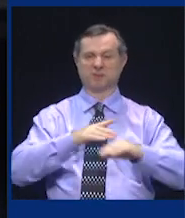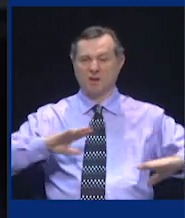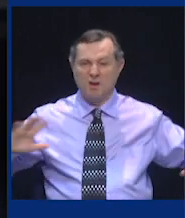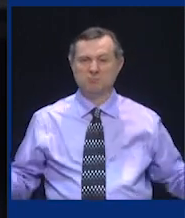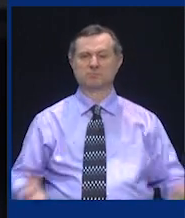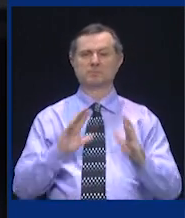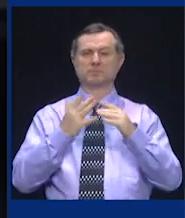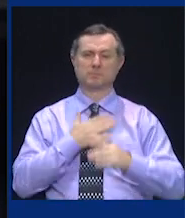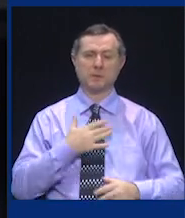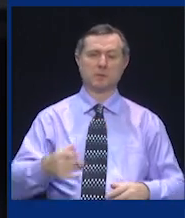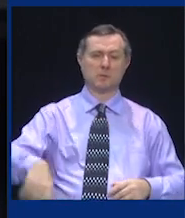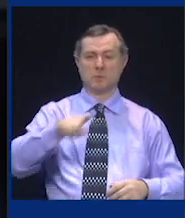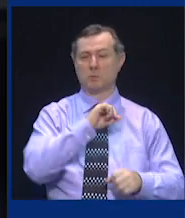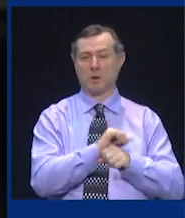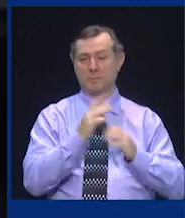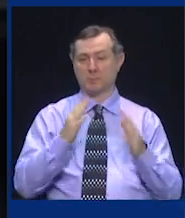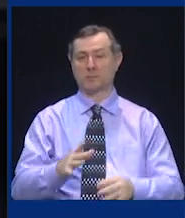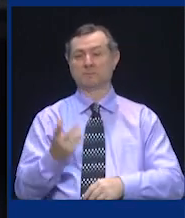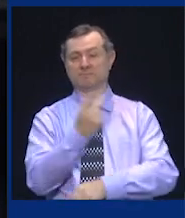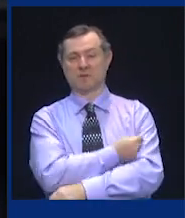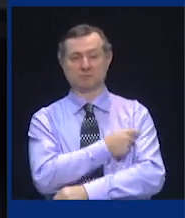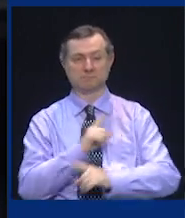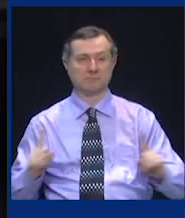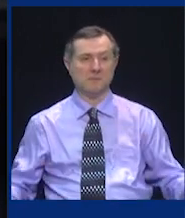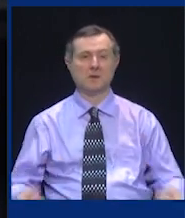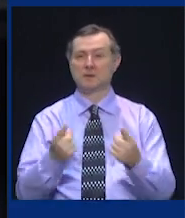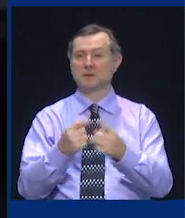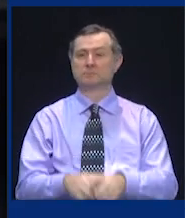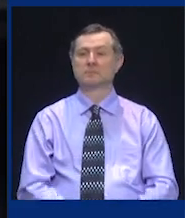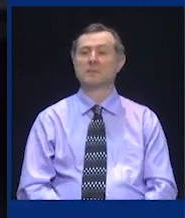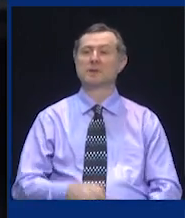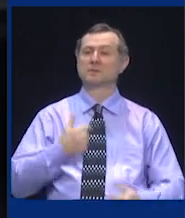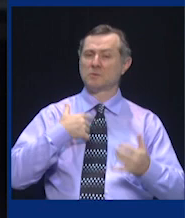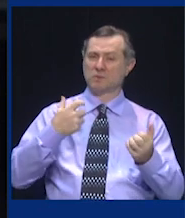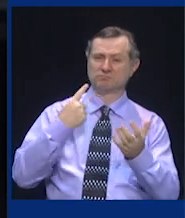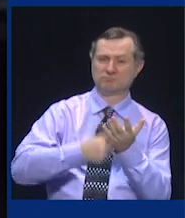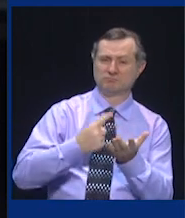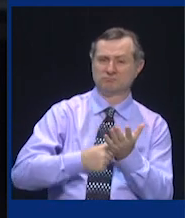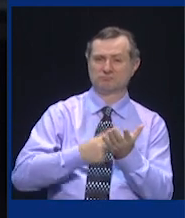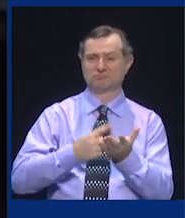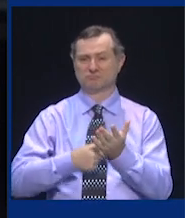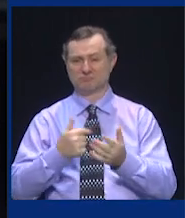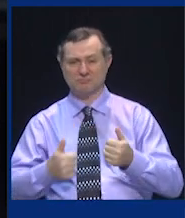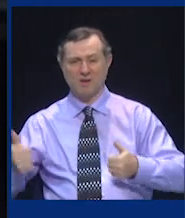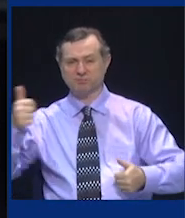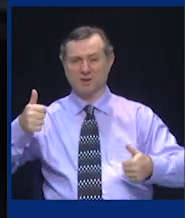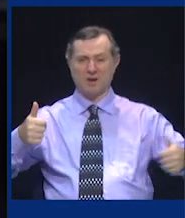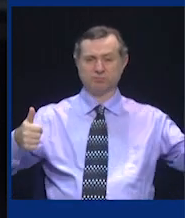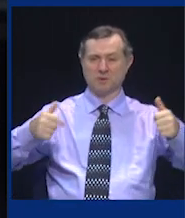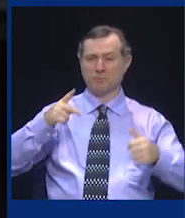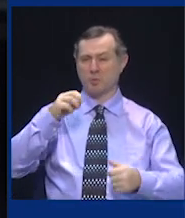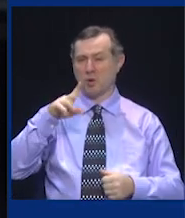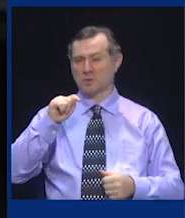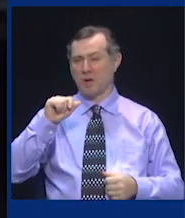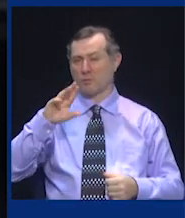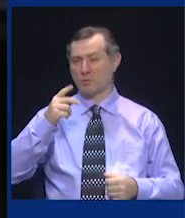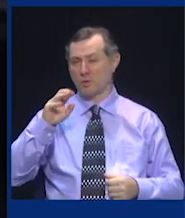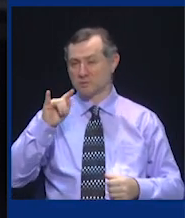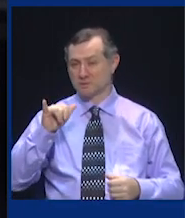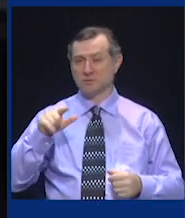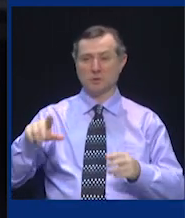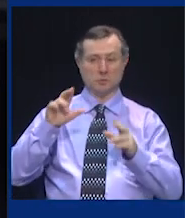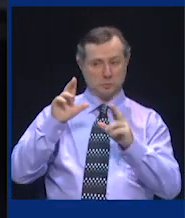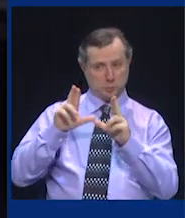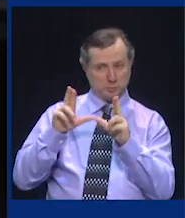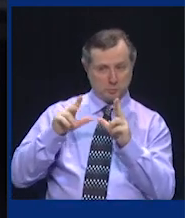get vaccinated. We're carefully consulting with the leaders of the Port Authority unions to assist